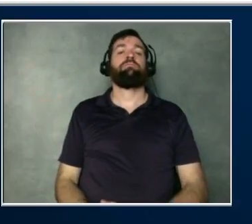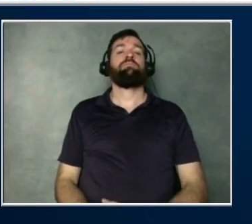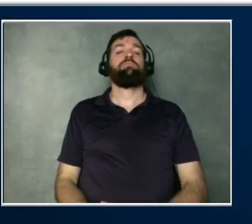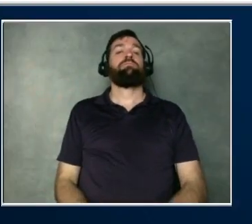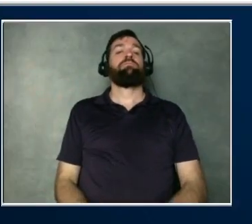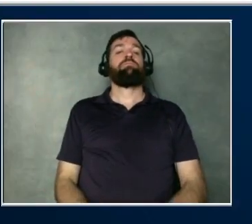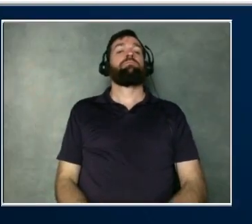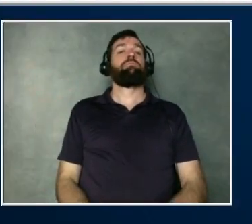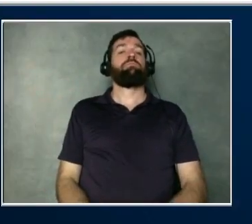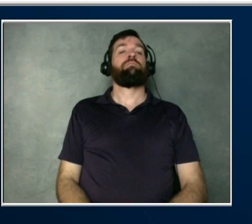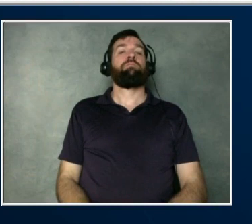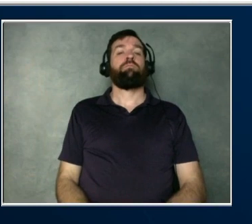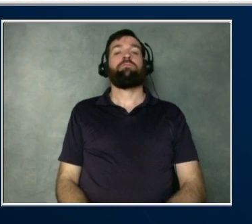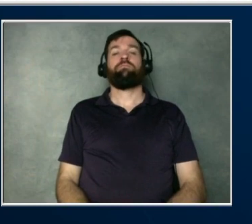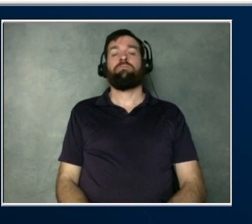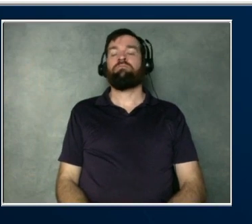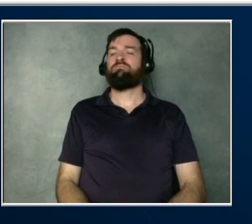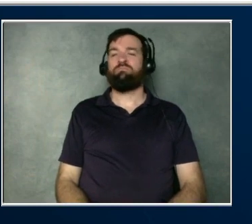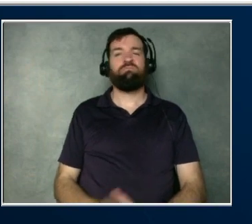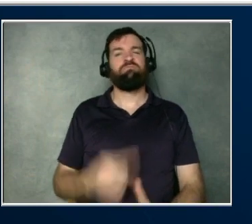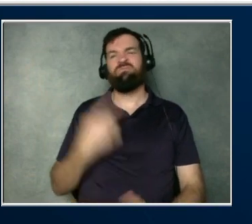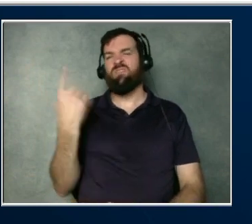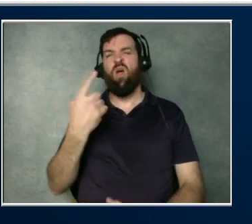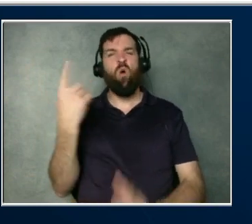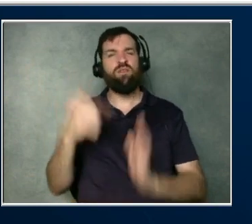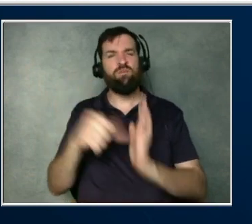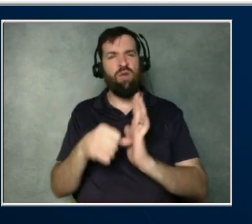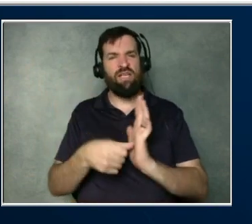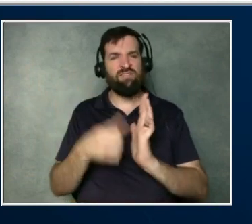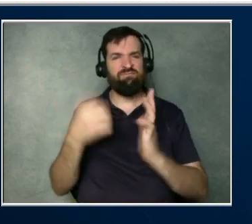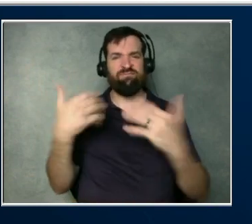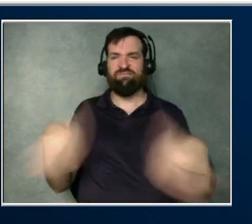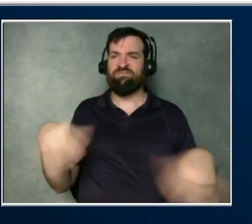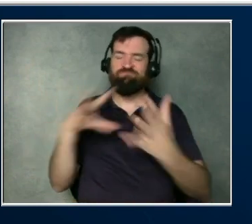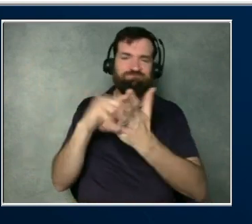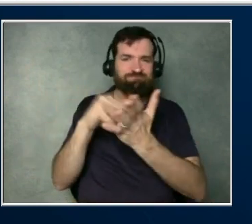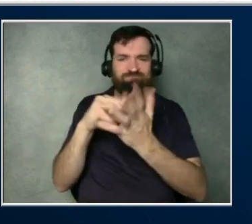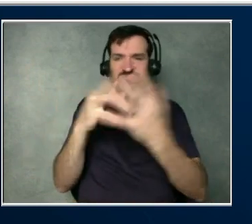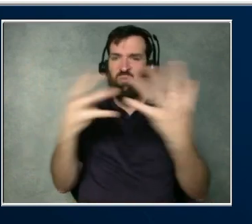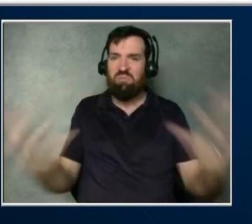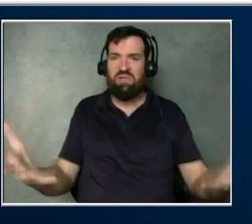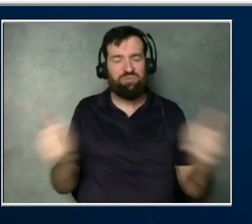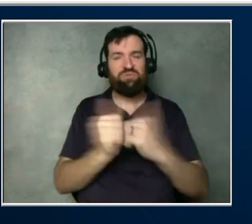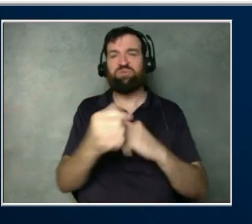That is, I am always impressed and learn so much when we visit with you.